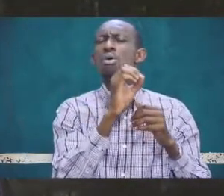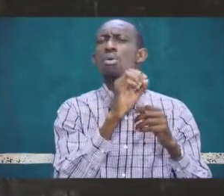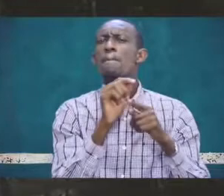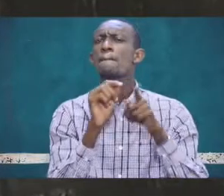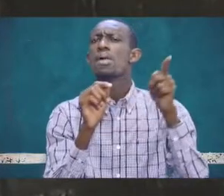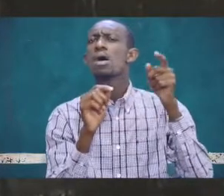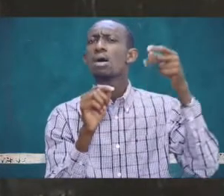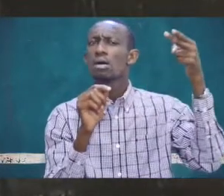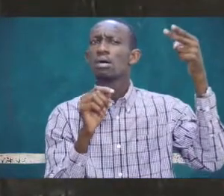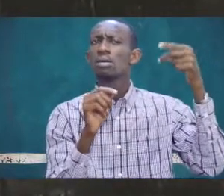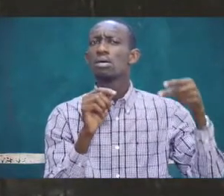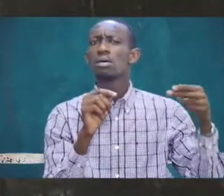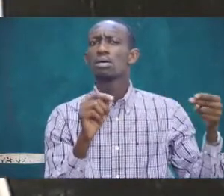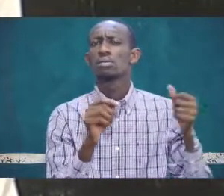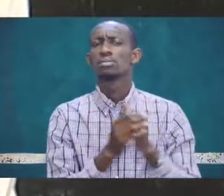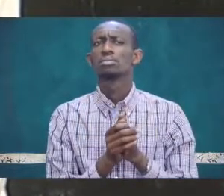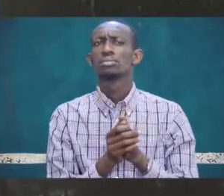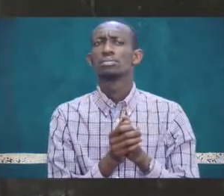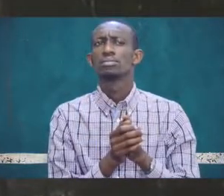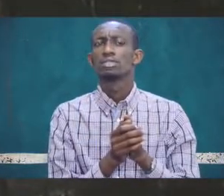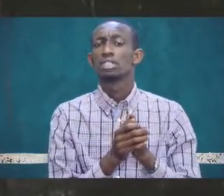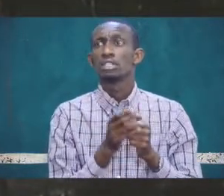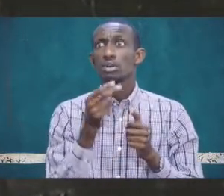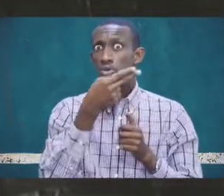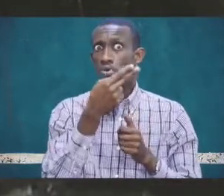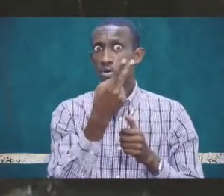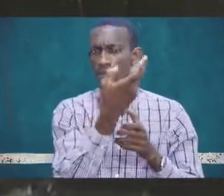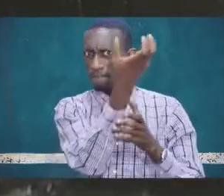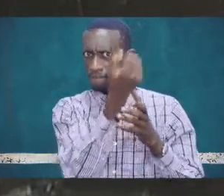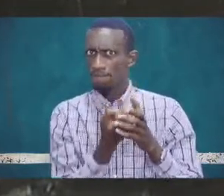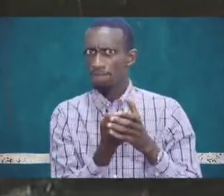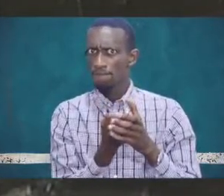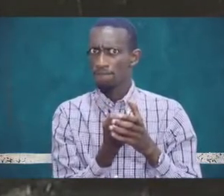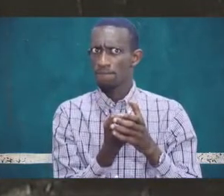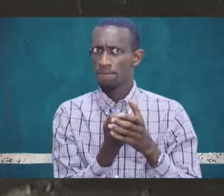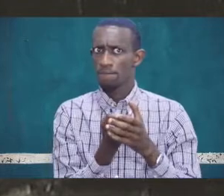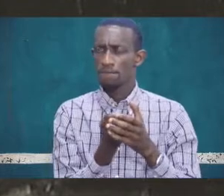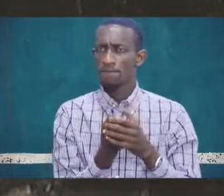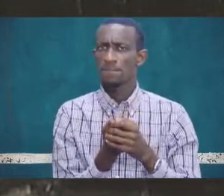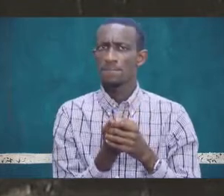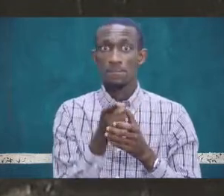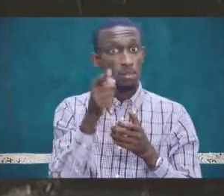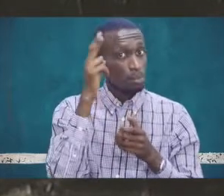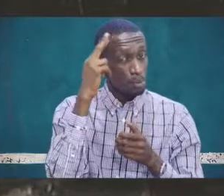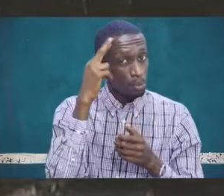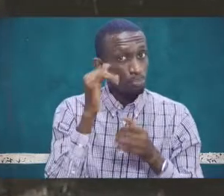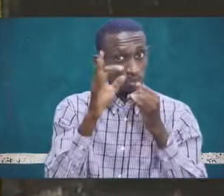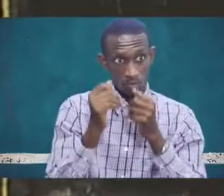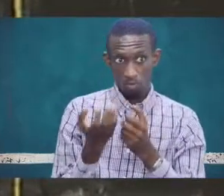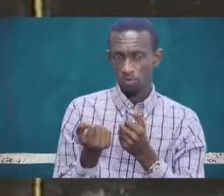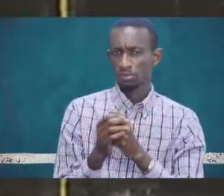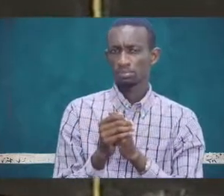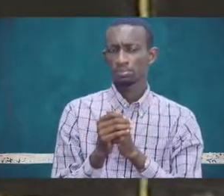come to this oxygen, so we'll form something like this one. So remember, when we say the proton